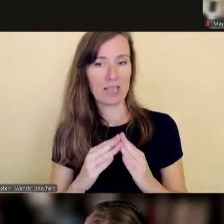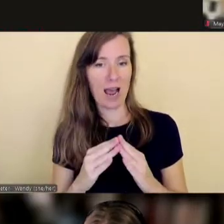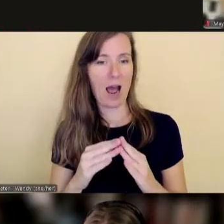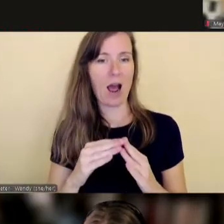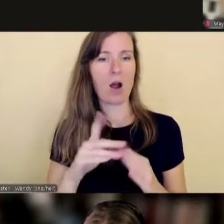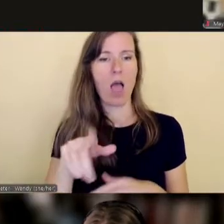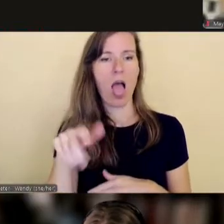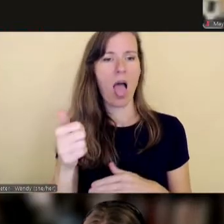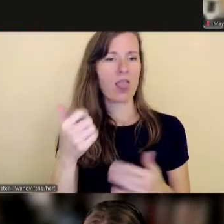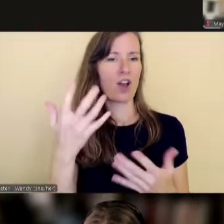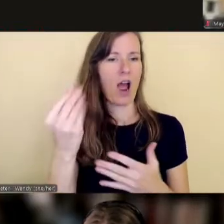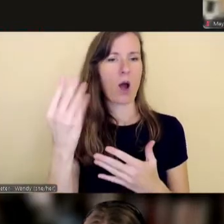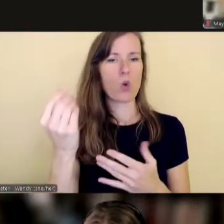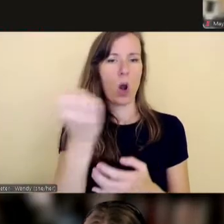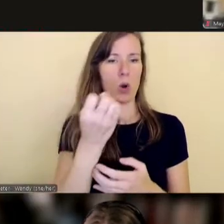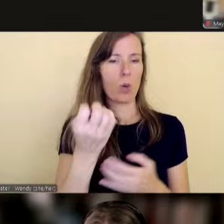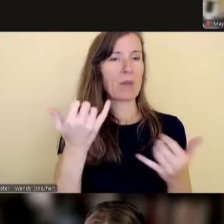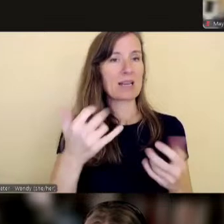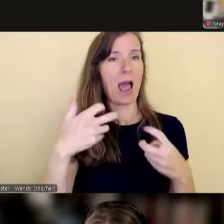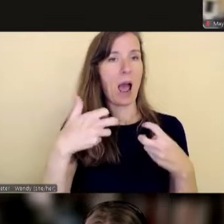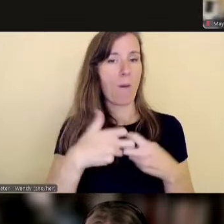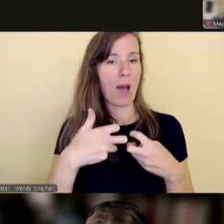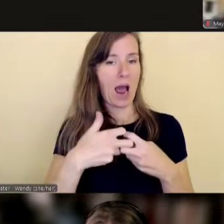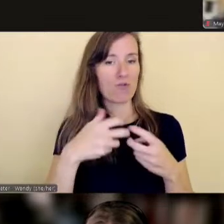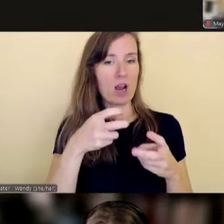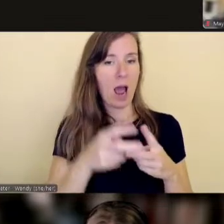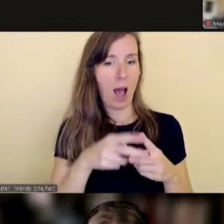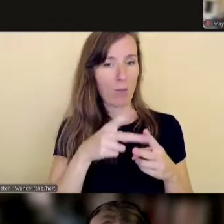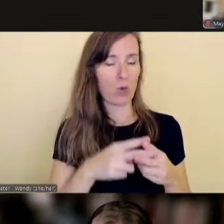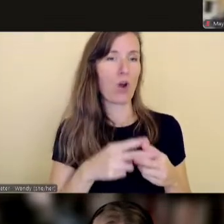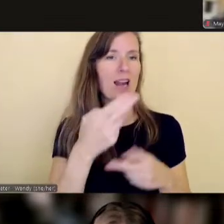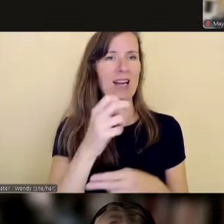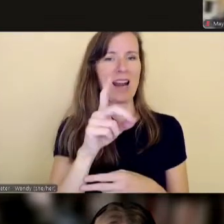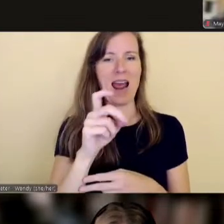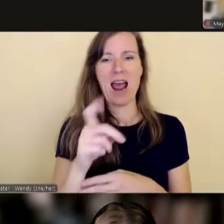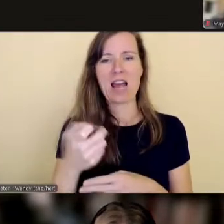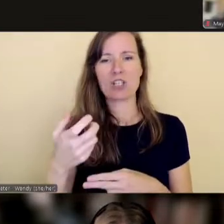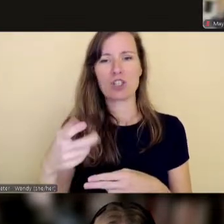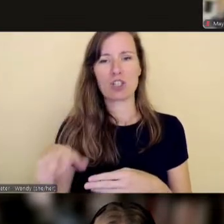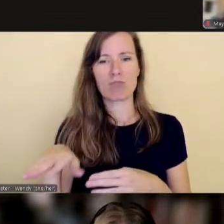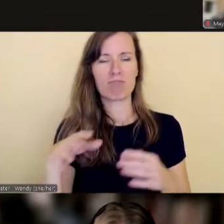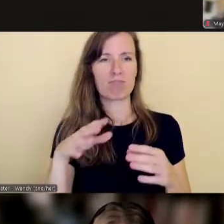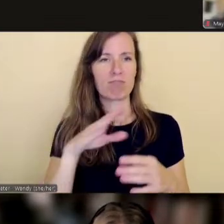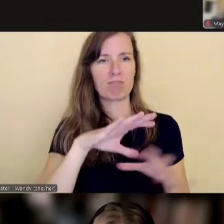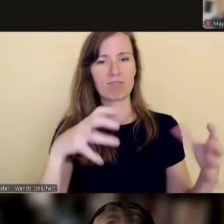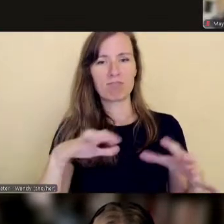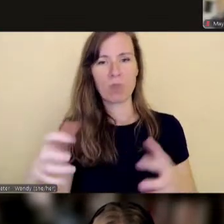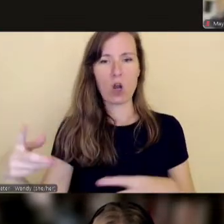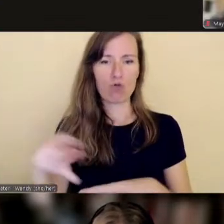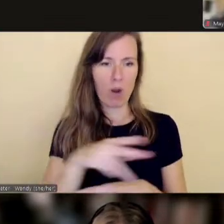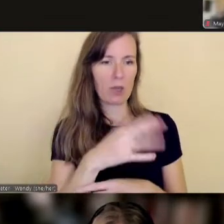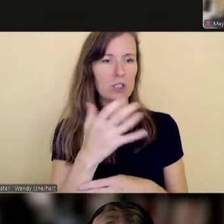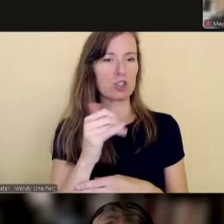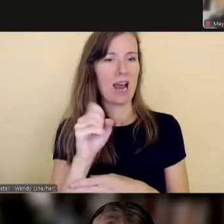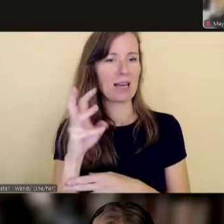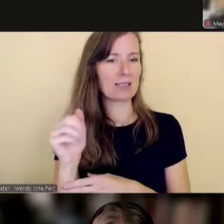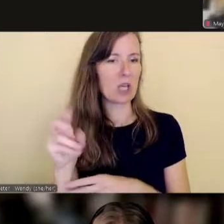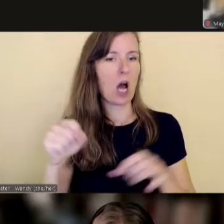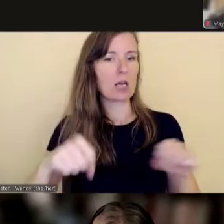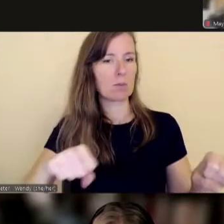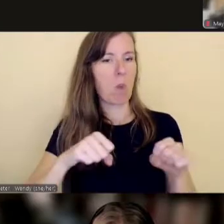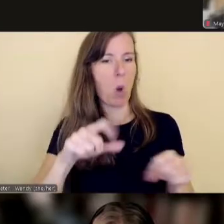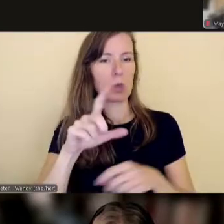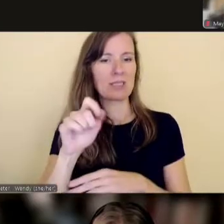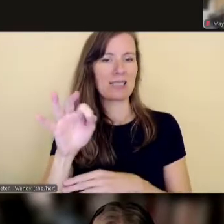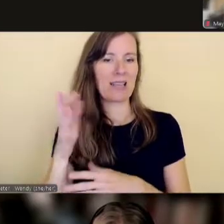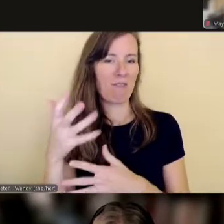both maintenance and gasoline costs. They purchased a biodegradable foam system for removing weeds and cleaning sidewalks, which has eliminated the